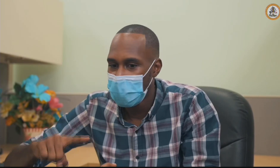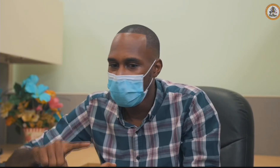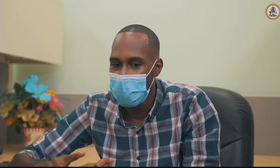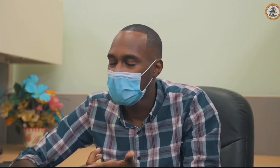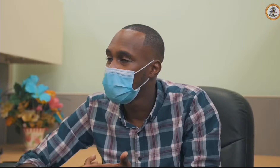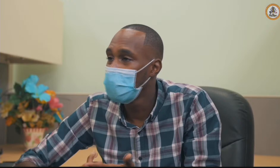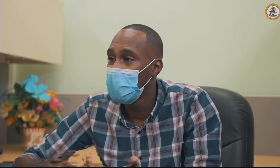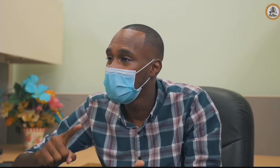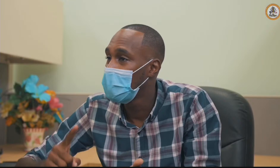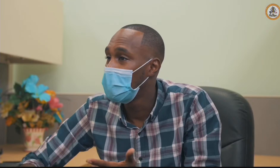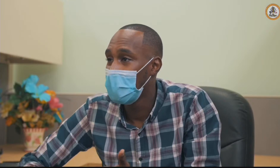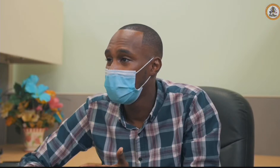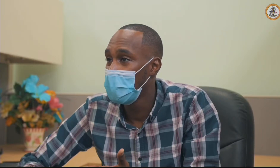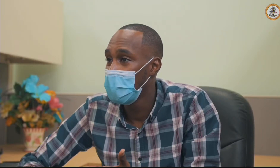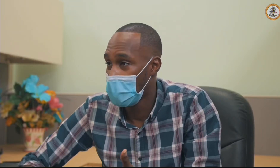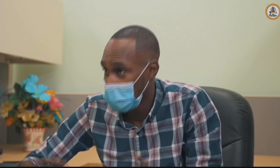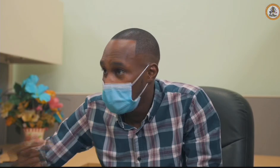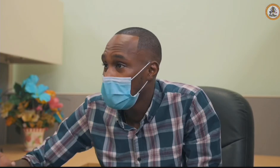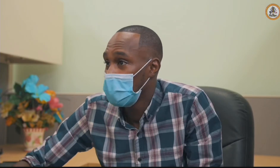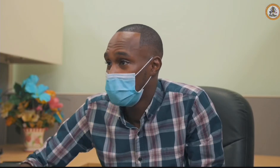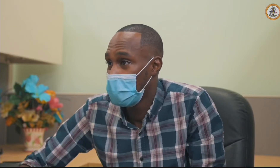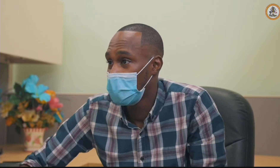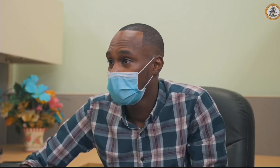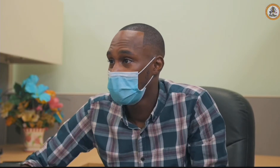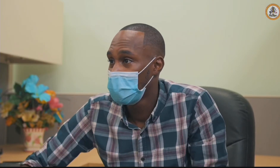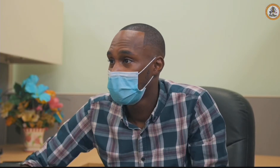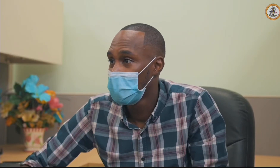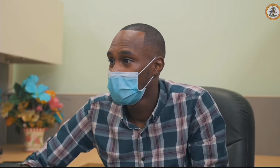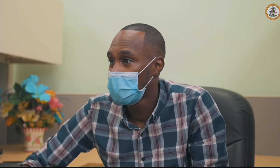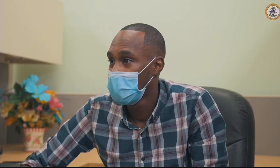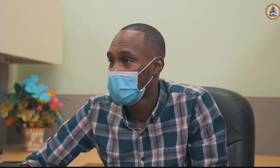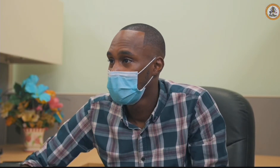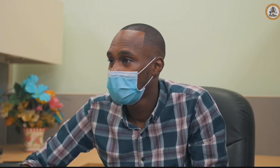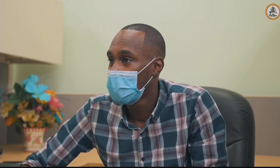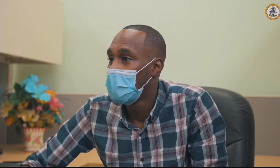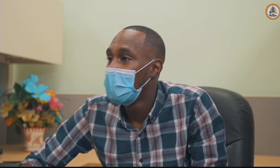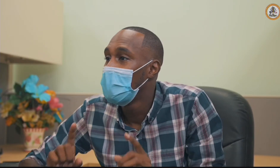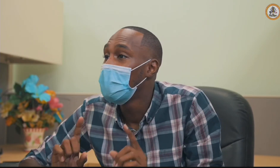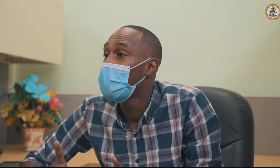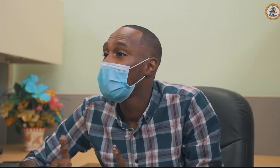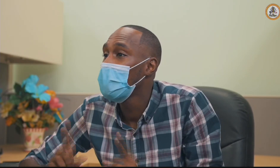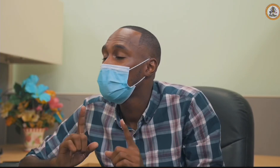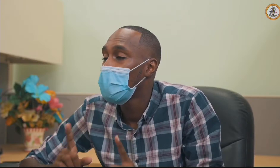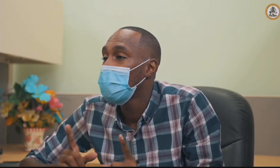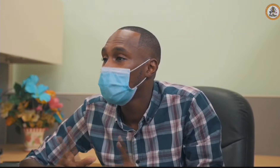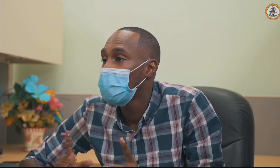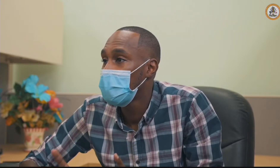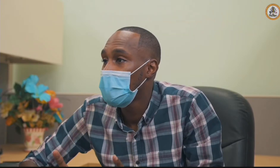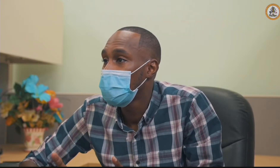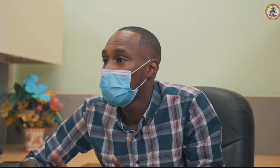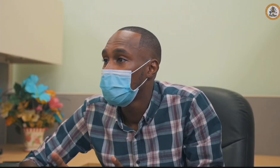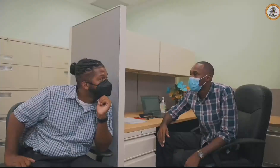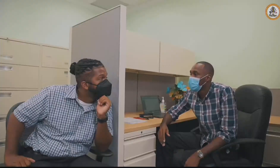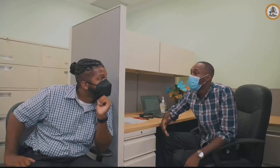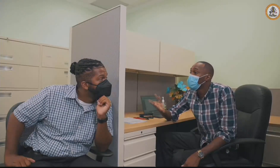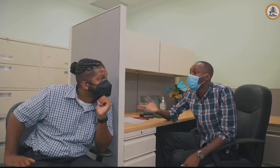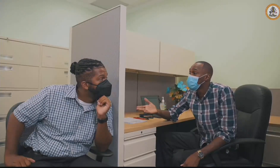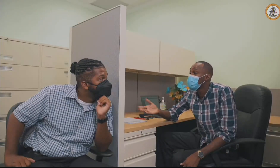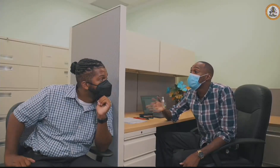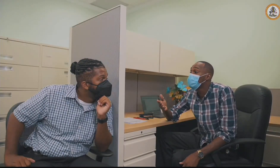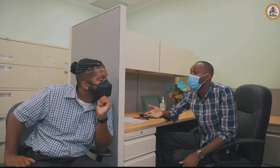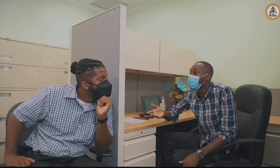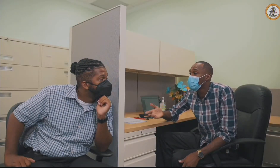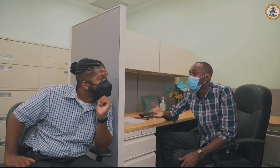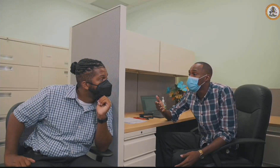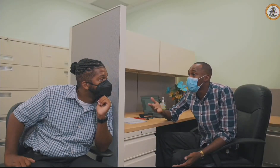exercise, drink smoothies, eat healthy, and still get sick. What's the point? Nothing is 100%.